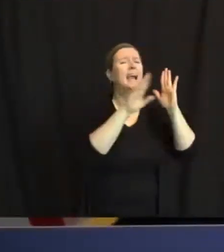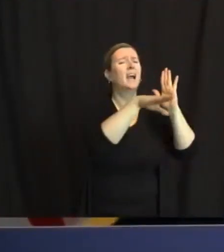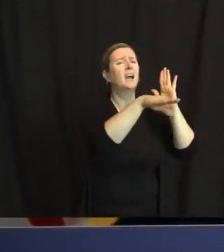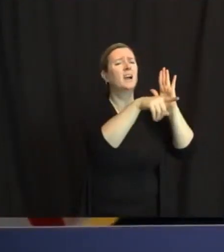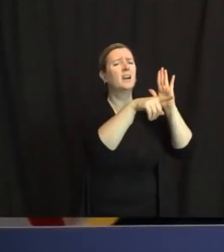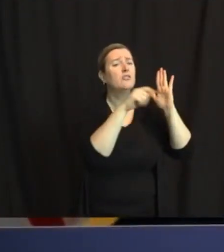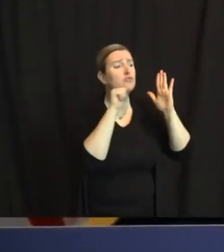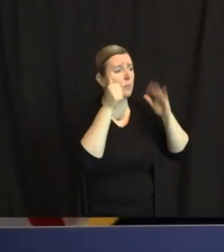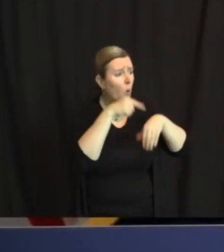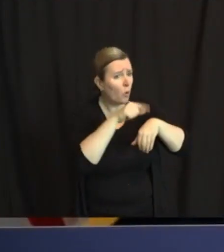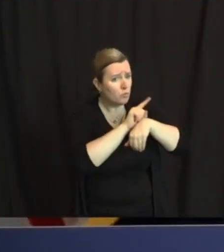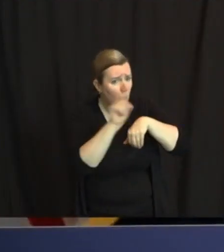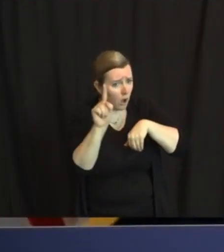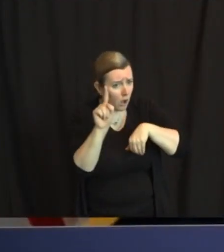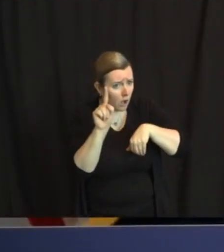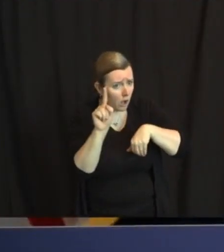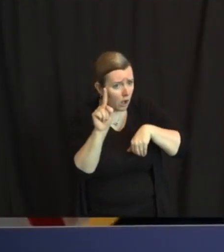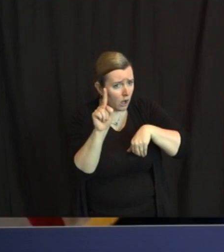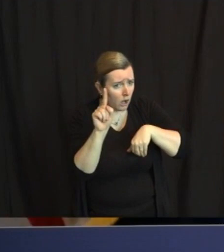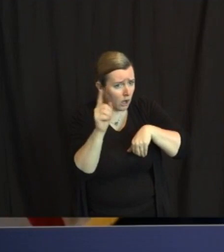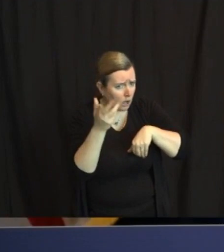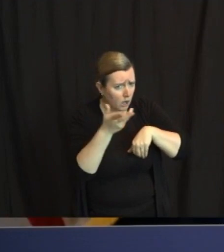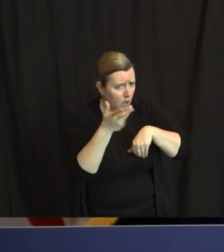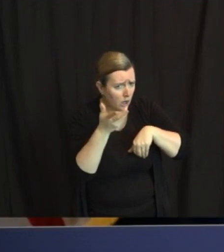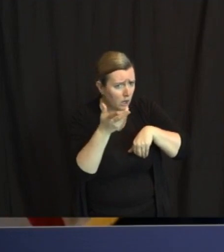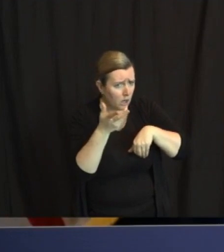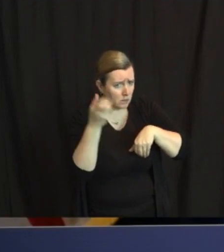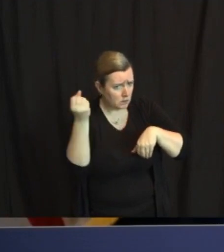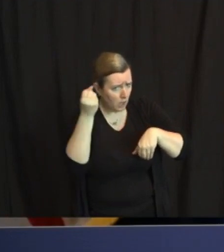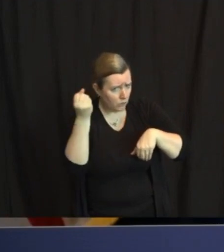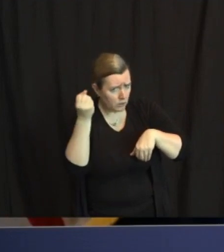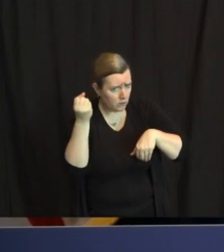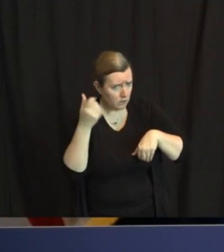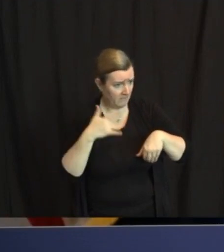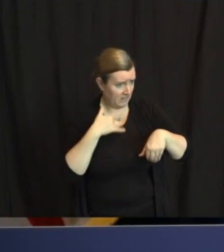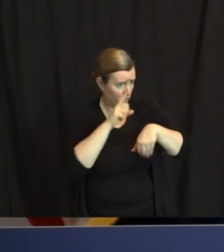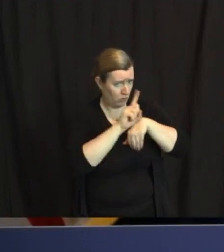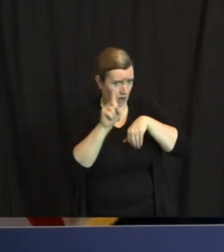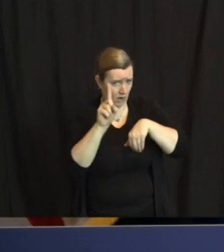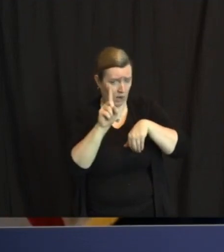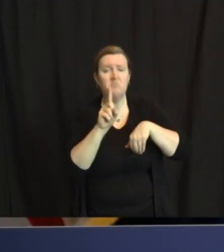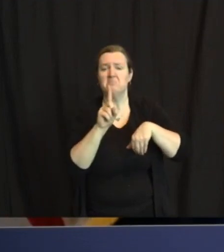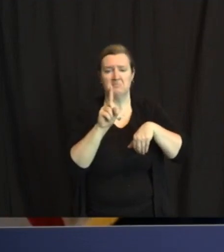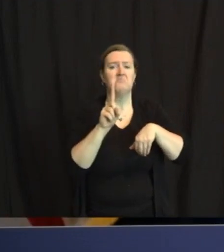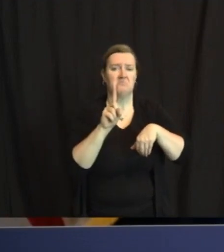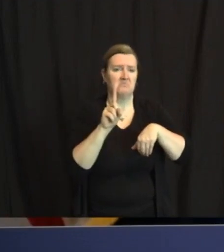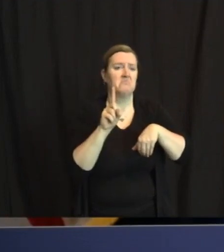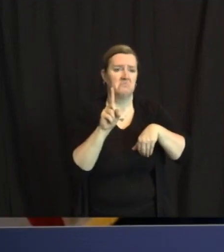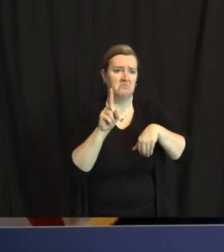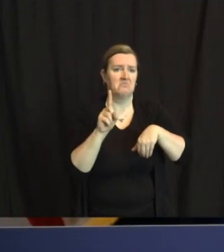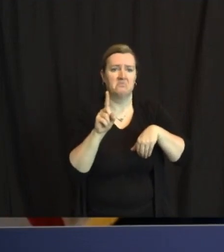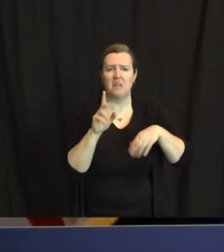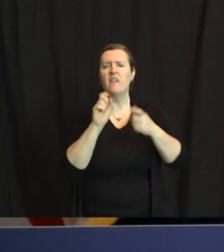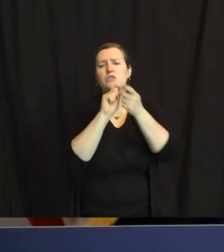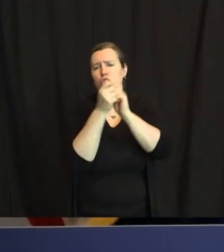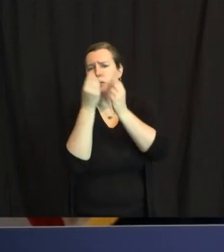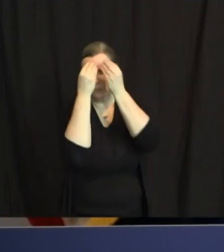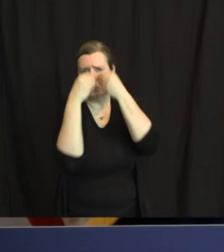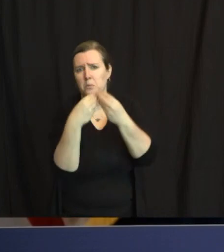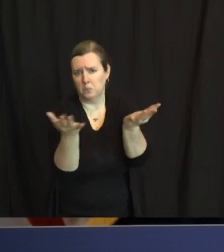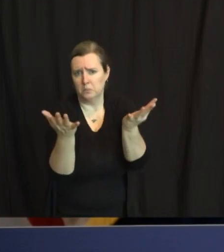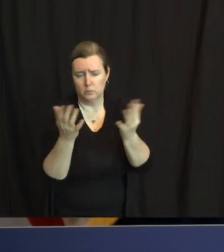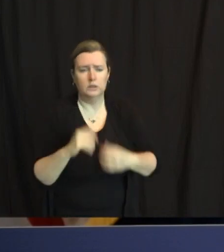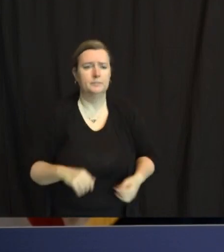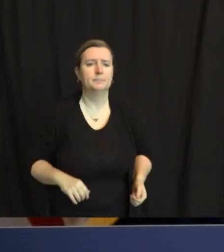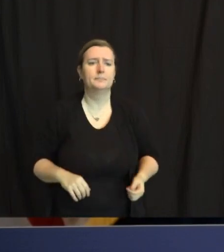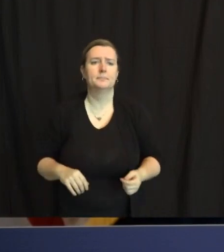1 o'clock, unless you hear otherwise, and Saturday we are at 1 o'clock unless you hear otherwise, right? So I just want to